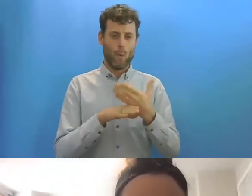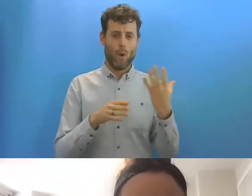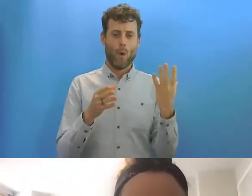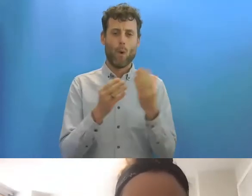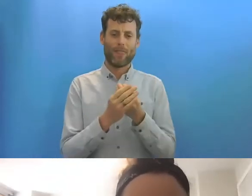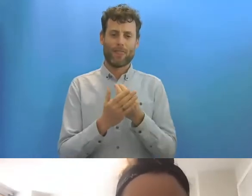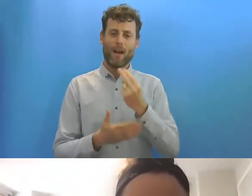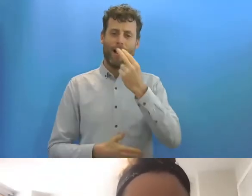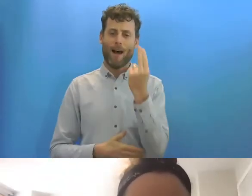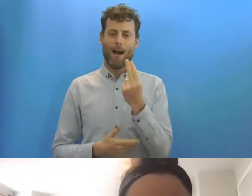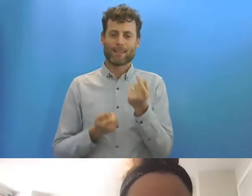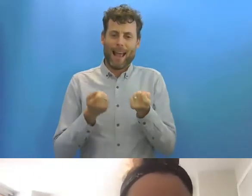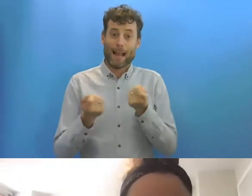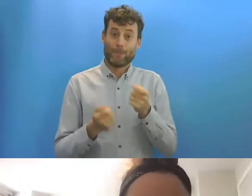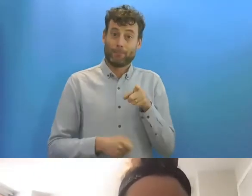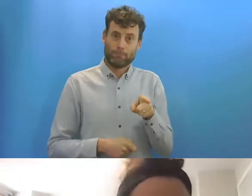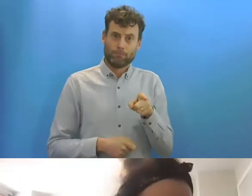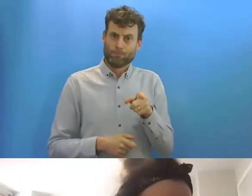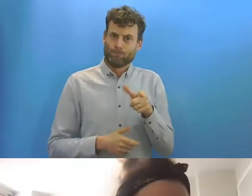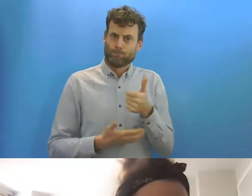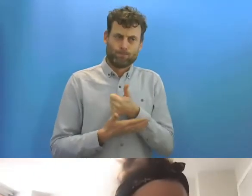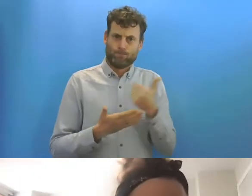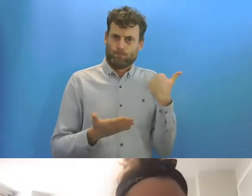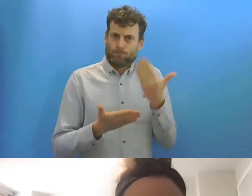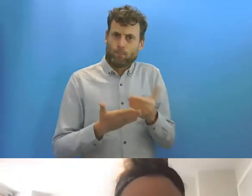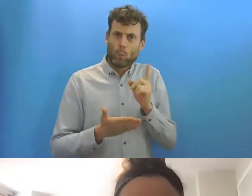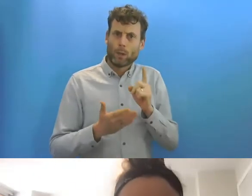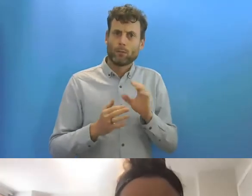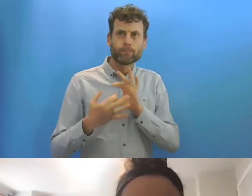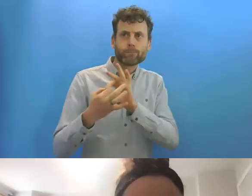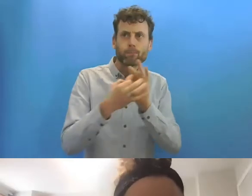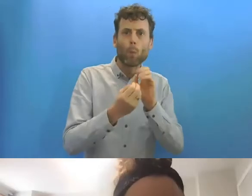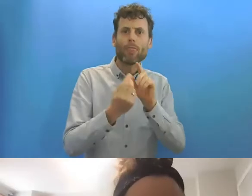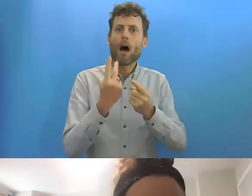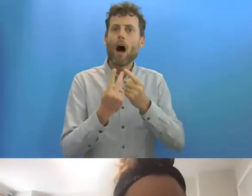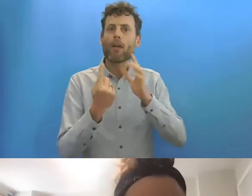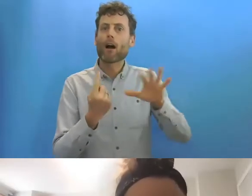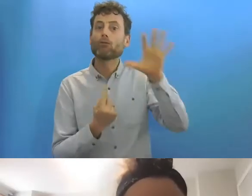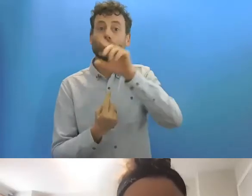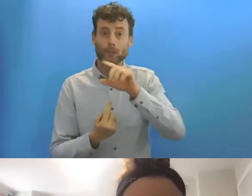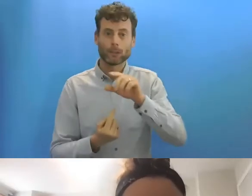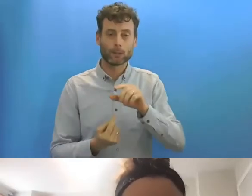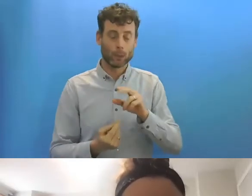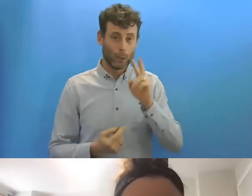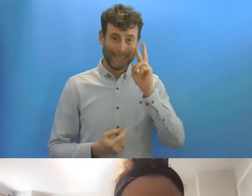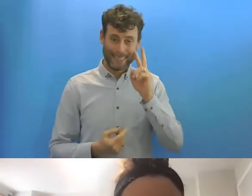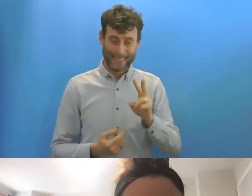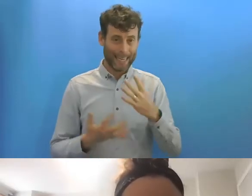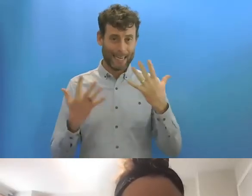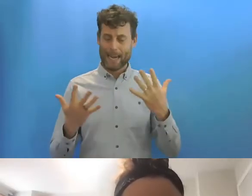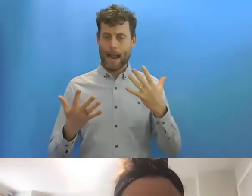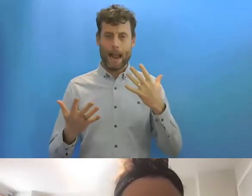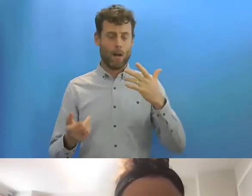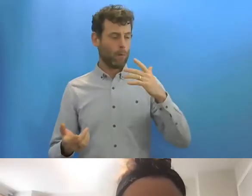well. One of Unlimited's current delivery partners, and they're currently going through all of the notions and meetings about how